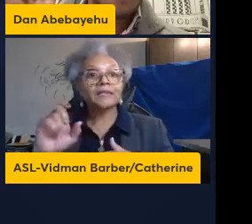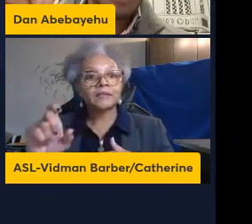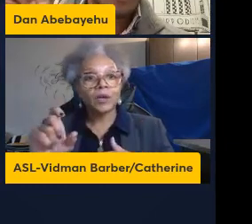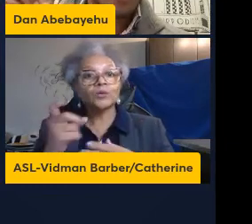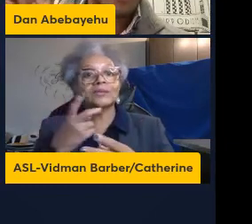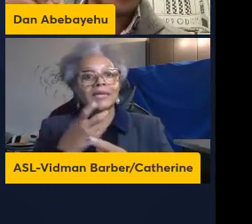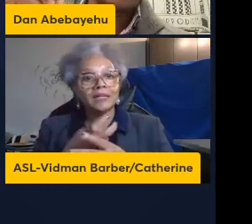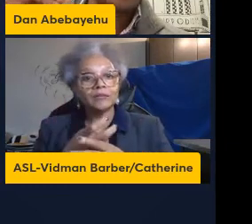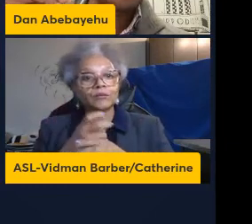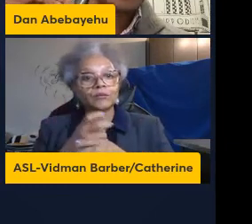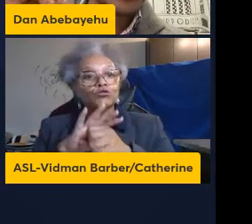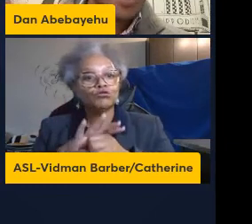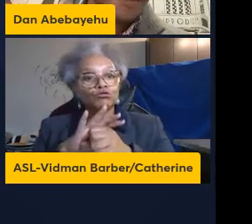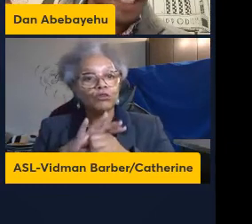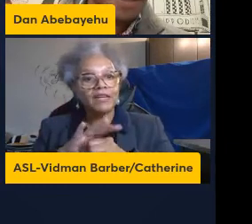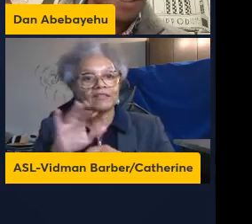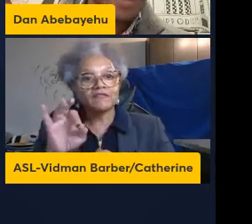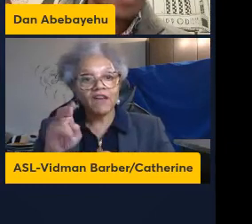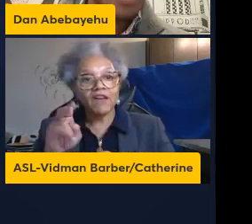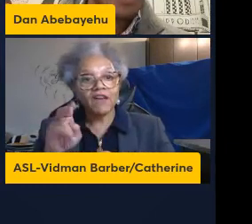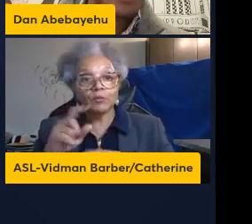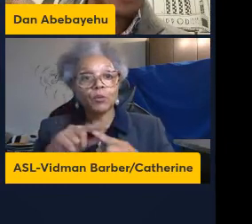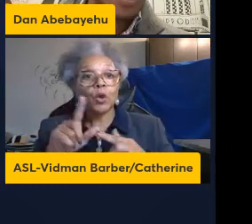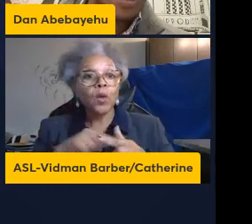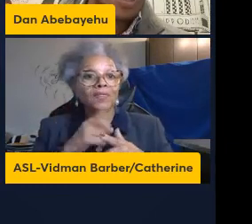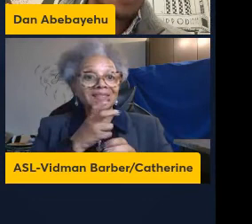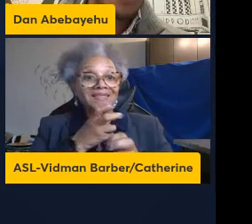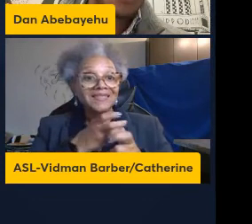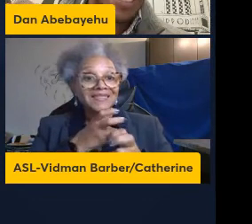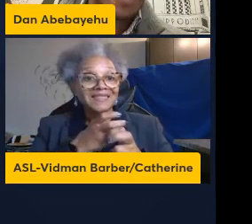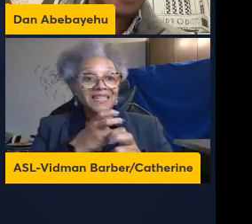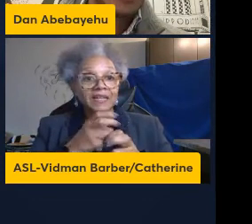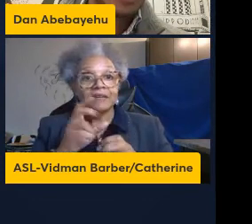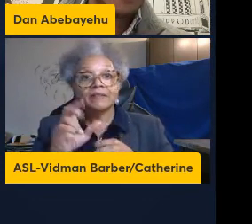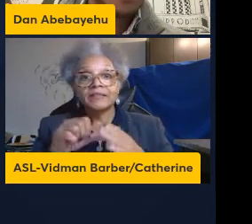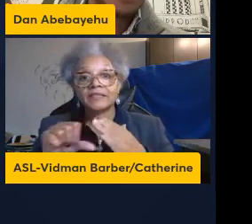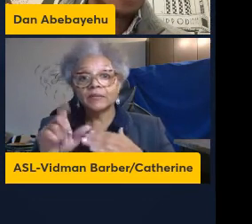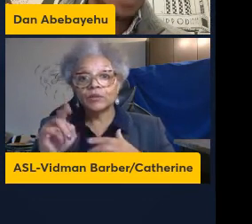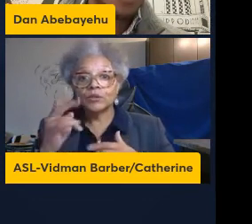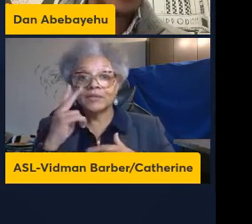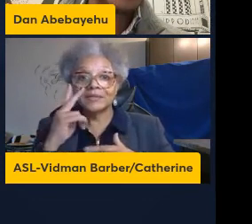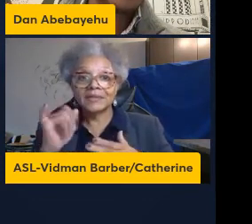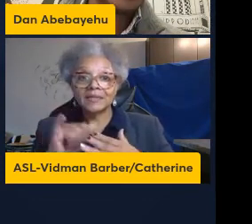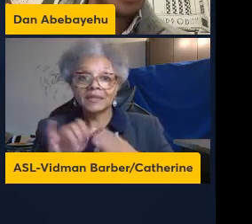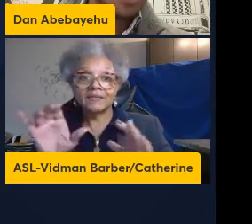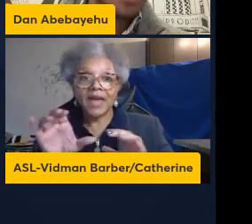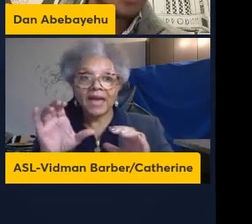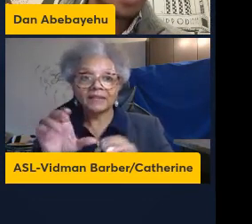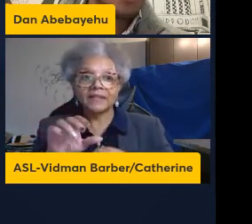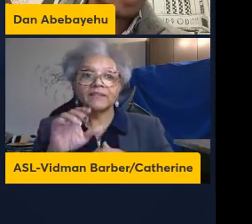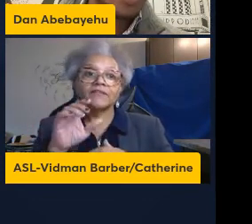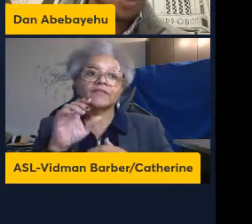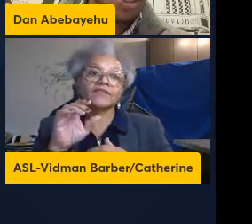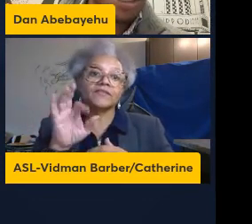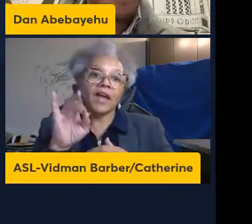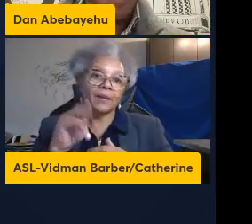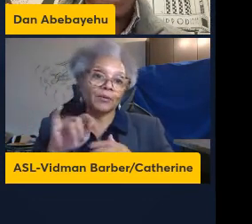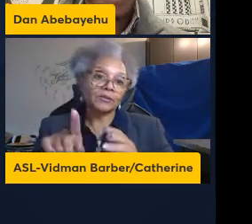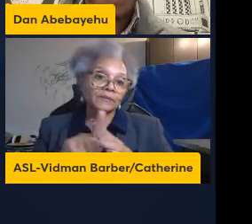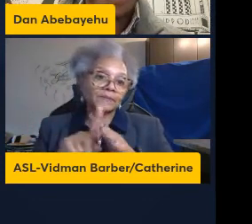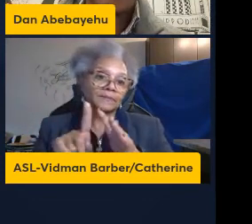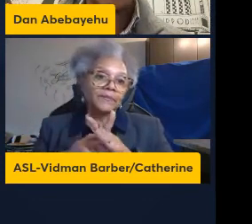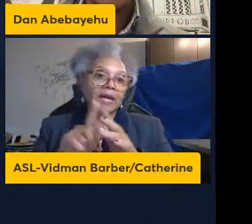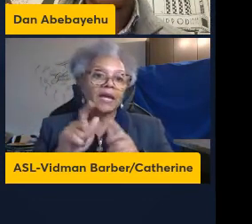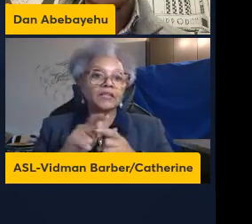stress fibers forming. But on the stiff substrates, you see these really noteworthy actin stress fibers appearing, as well as really large